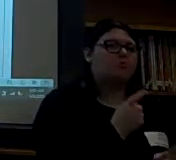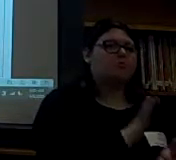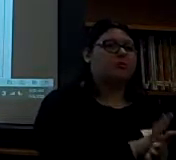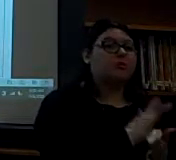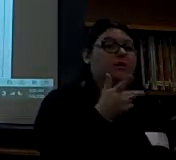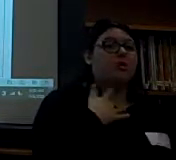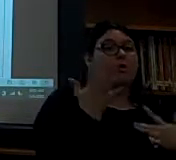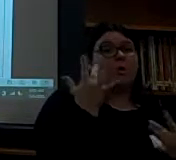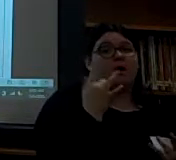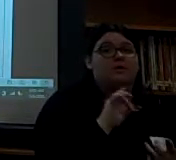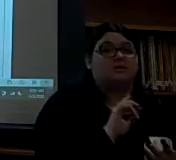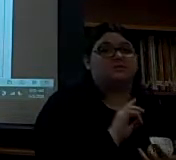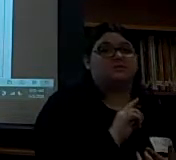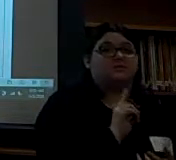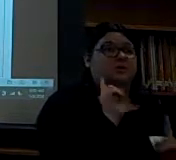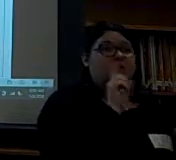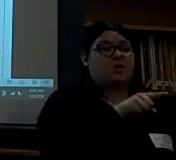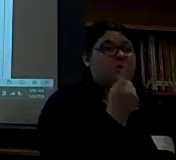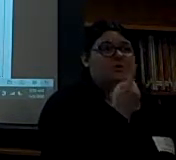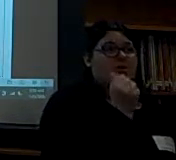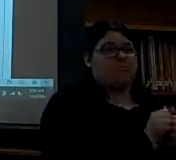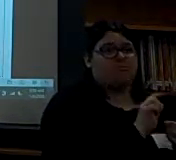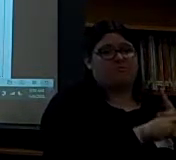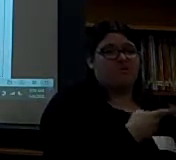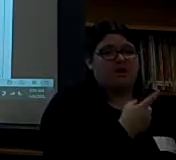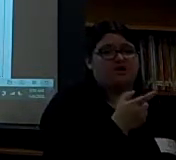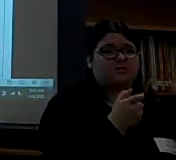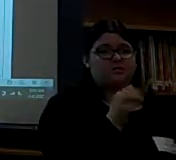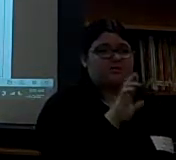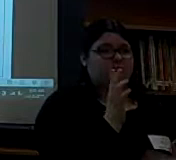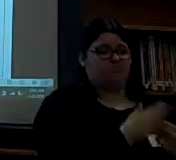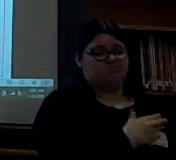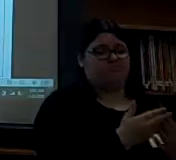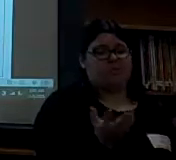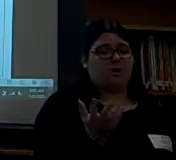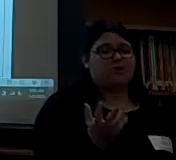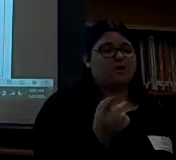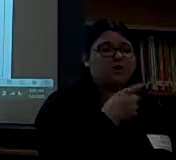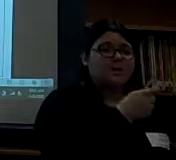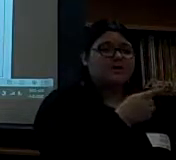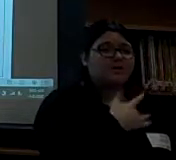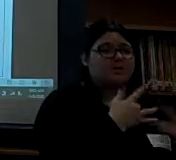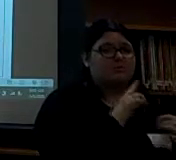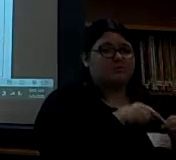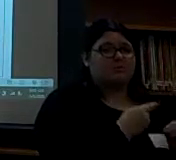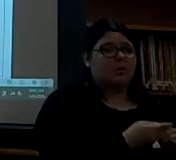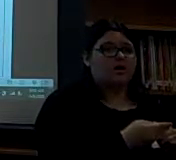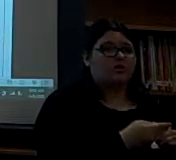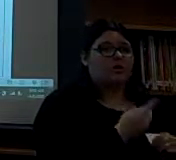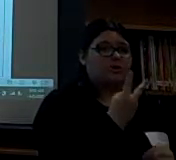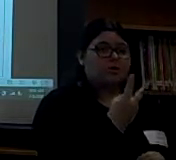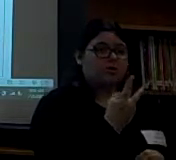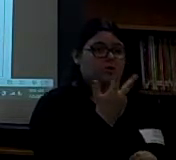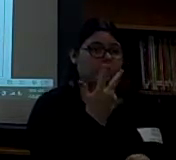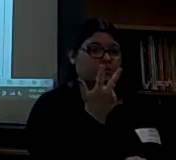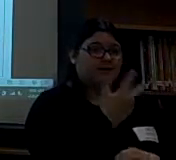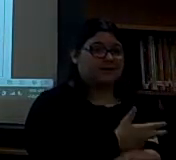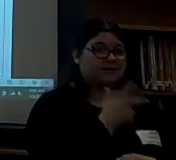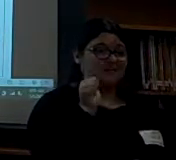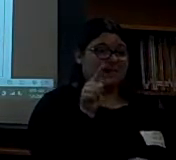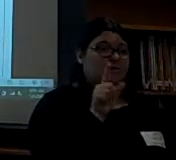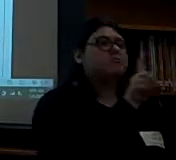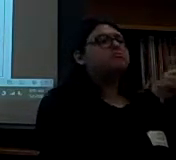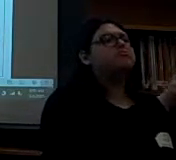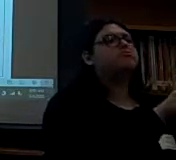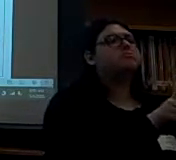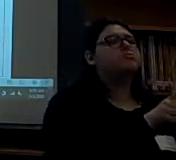because their friends, they're going somewhere with their friends or something, you know, whatever it is that's going on for them that they care about. 2 or 3 days later, ask them about it.